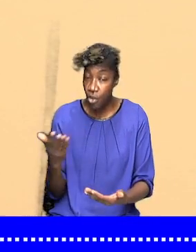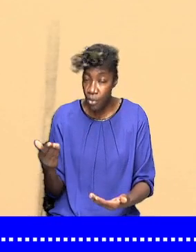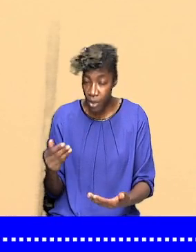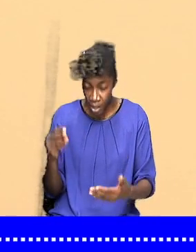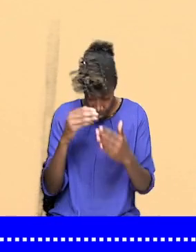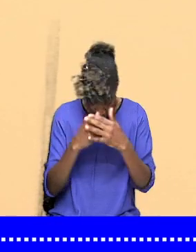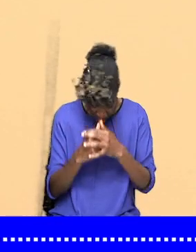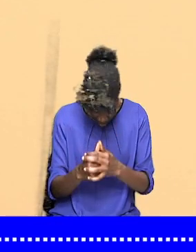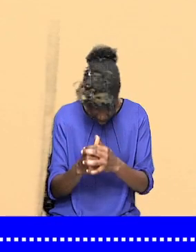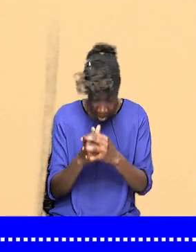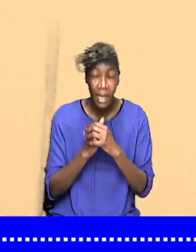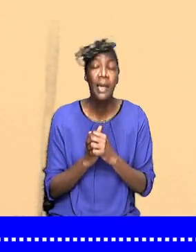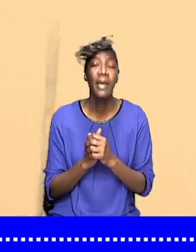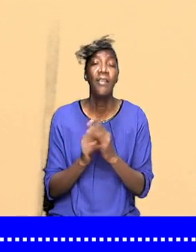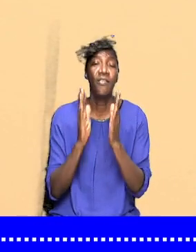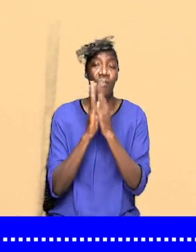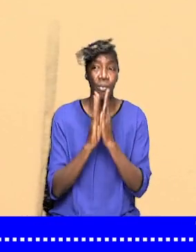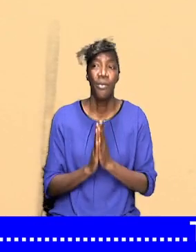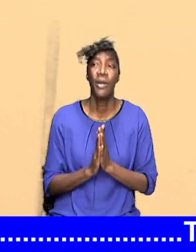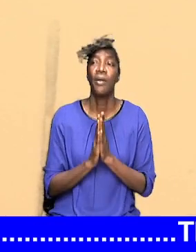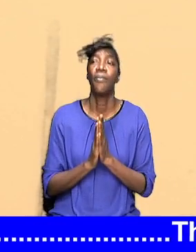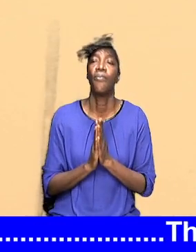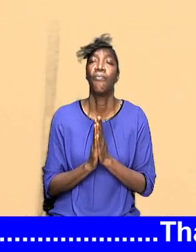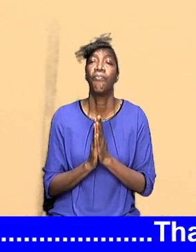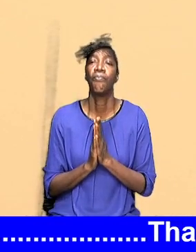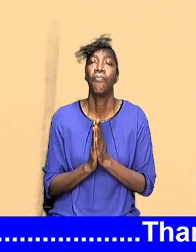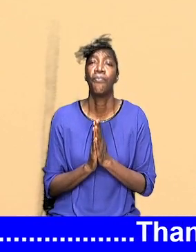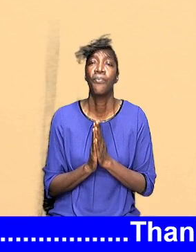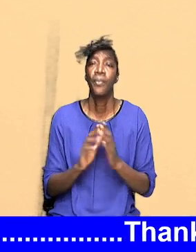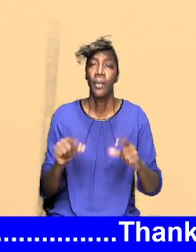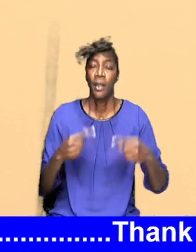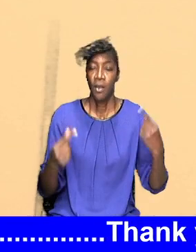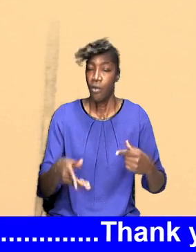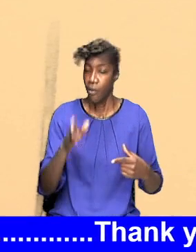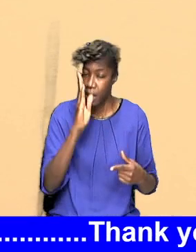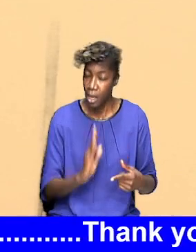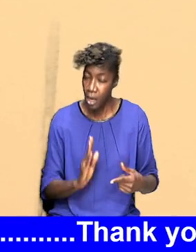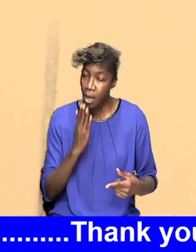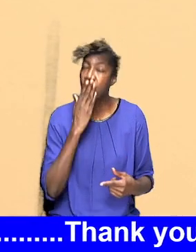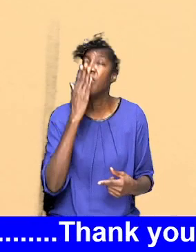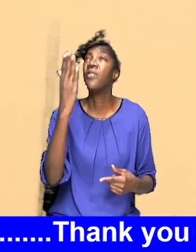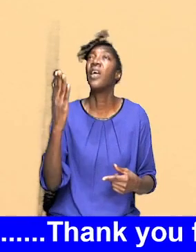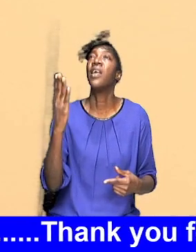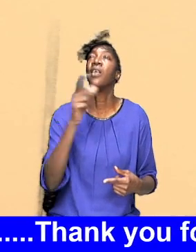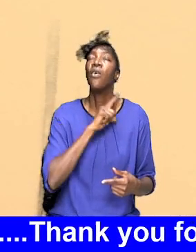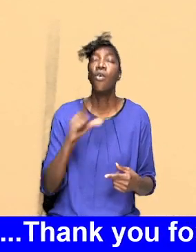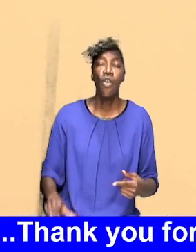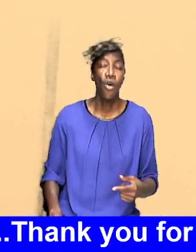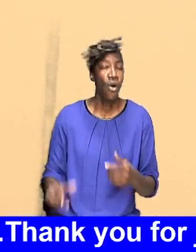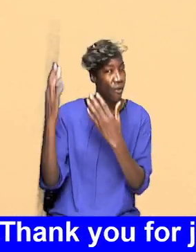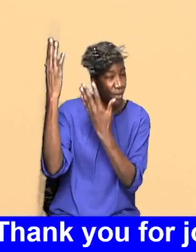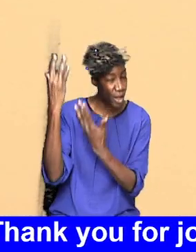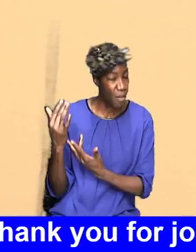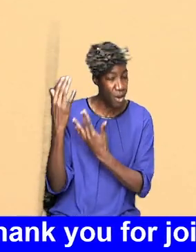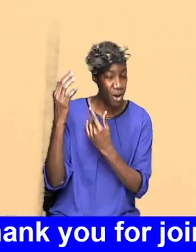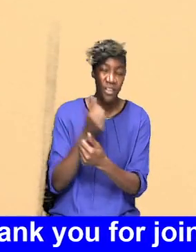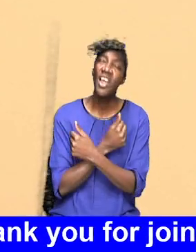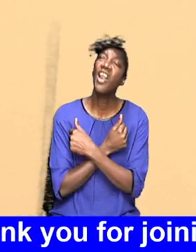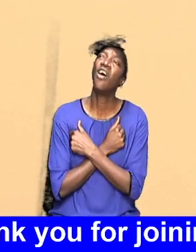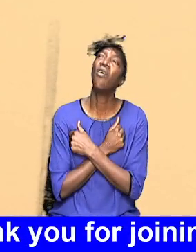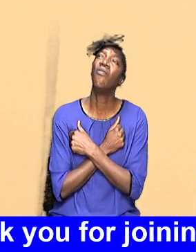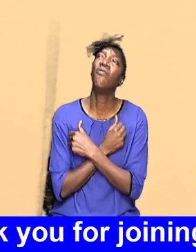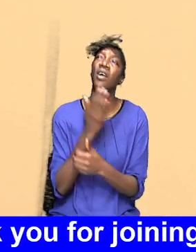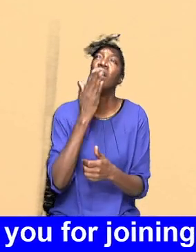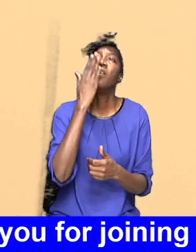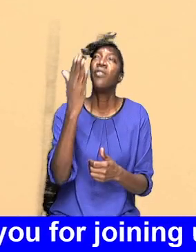heads as I pray tonight. Great God, we thank you, Lord God, for your mercy. We thank you for your love.